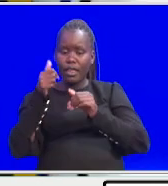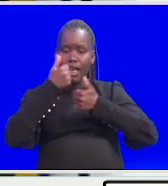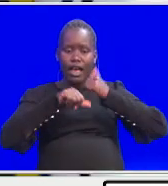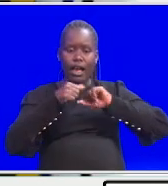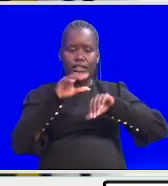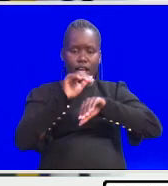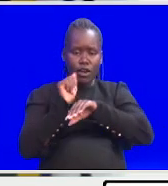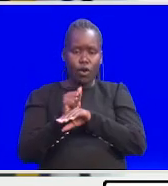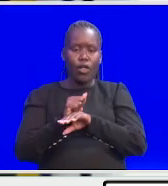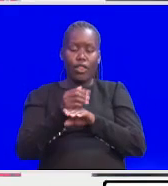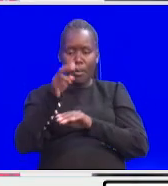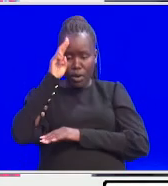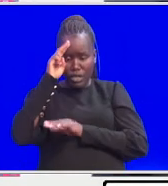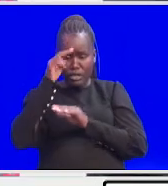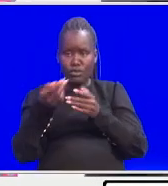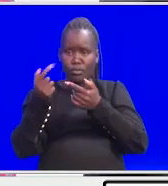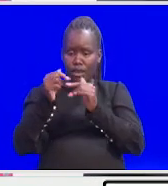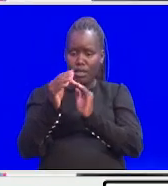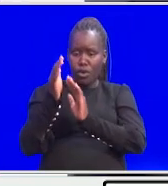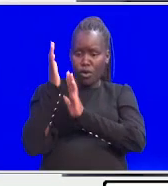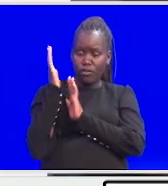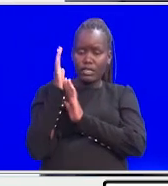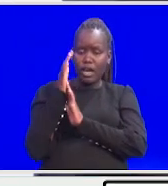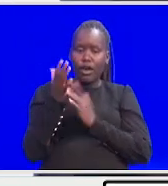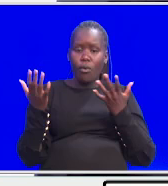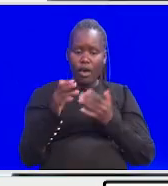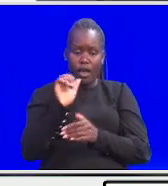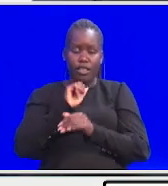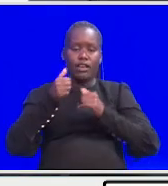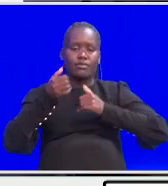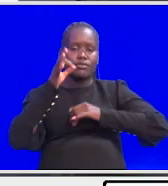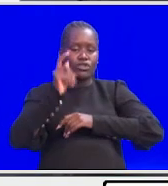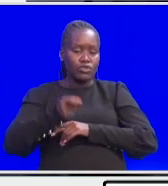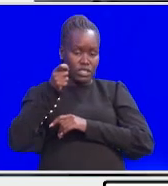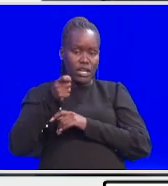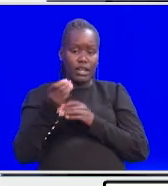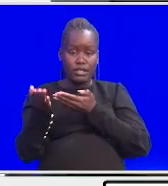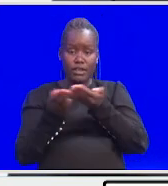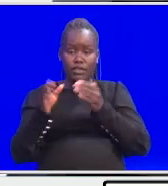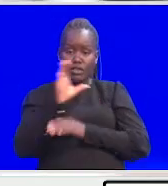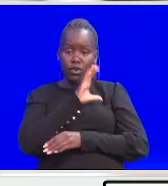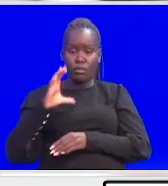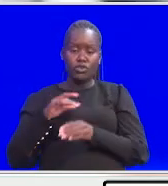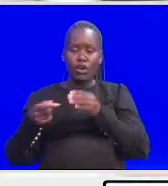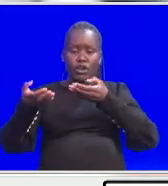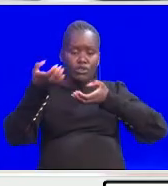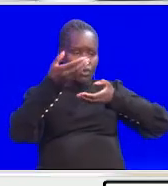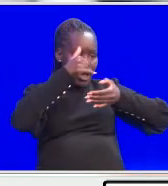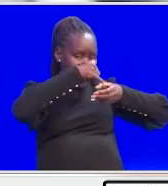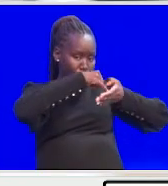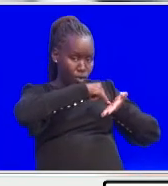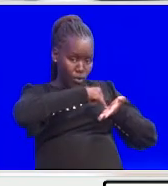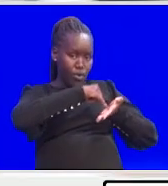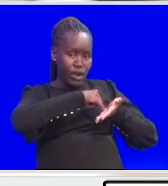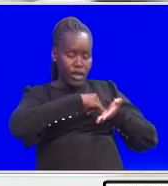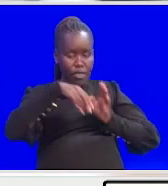to reinstate the security officers, claiming that efforts by the Judicial Service Commission to engage the National Police Service on the subject